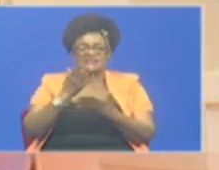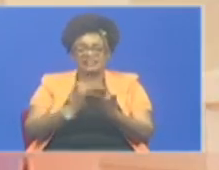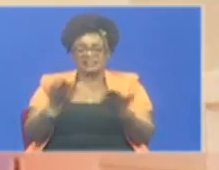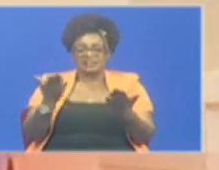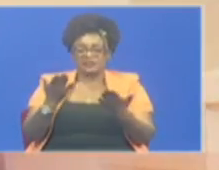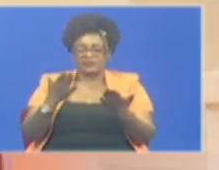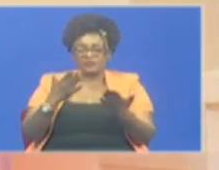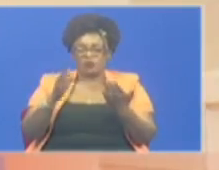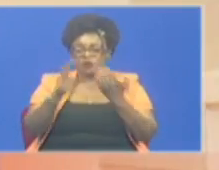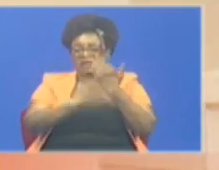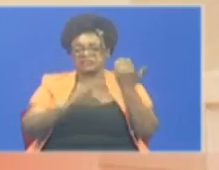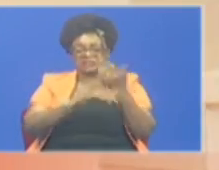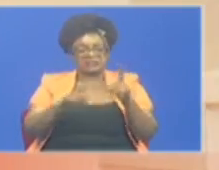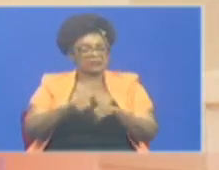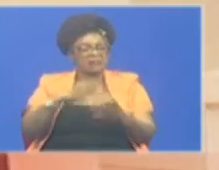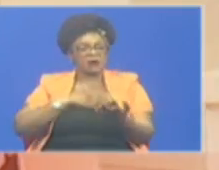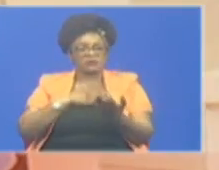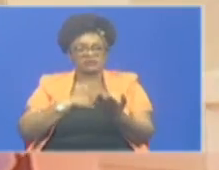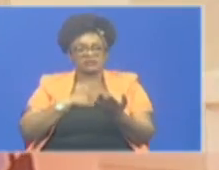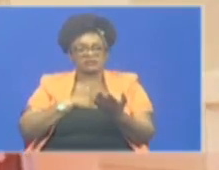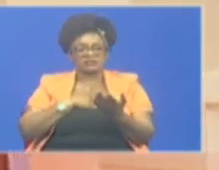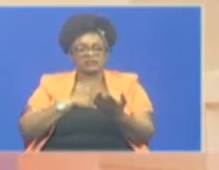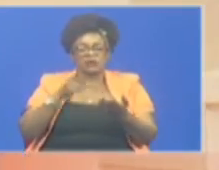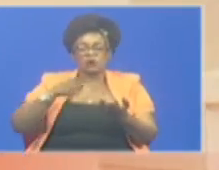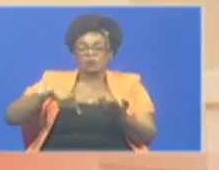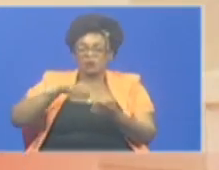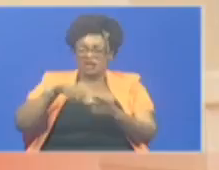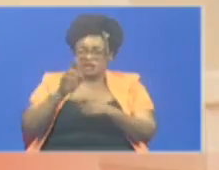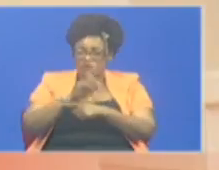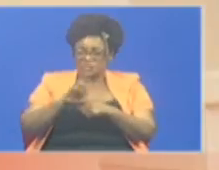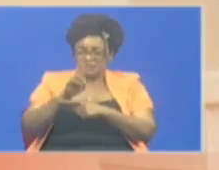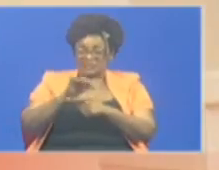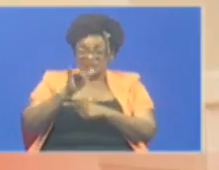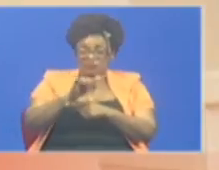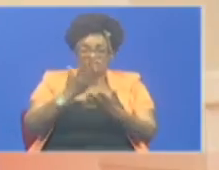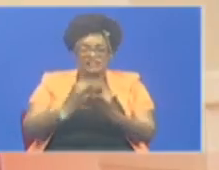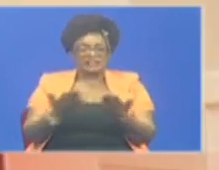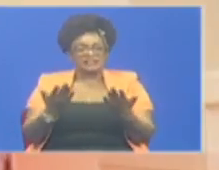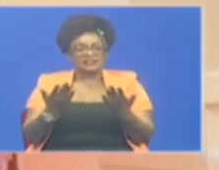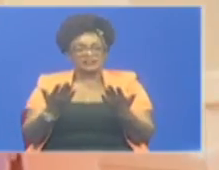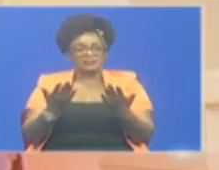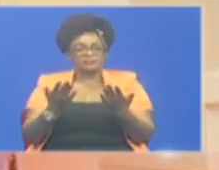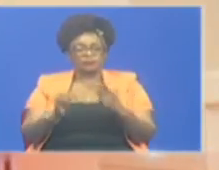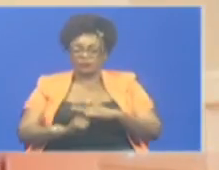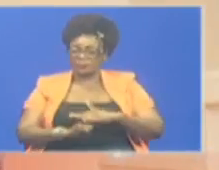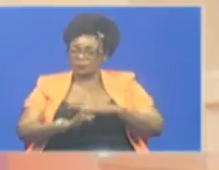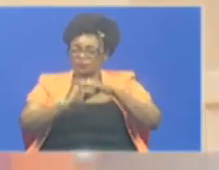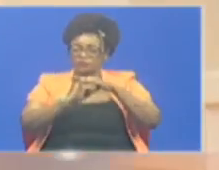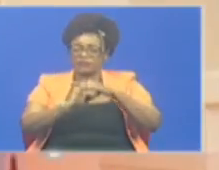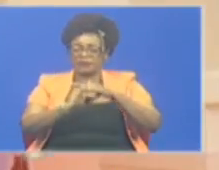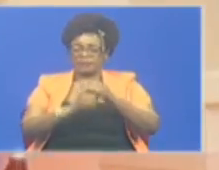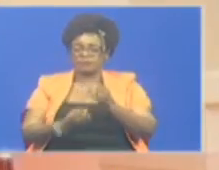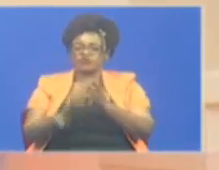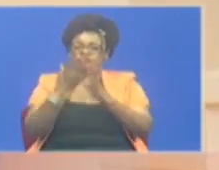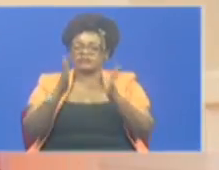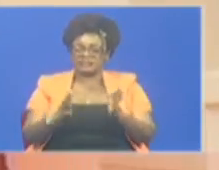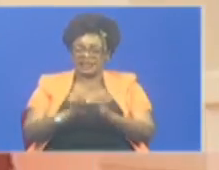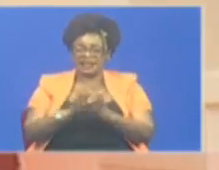ours. We will utilize these facilities to support producers and